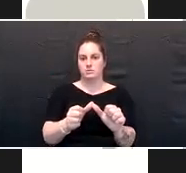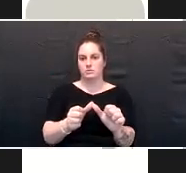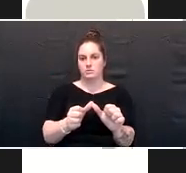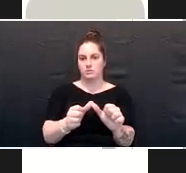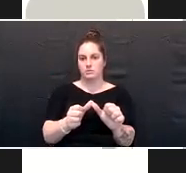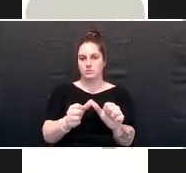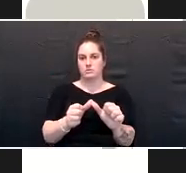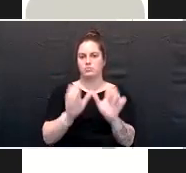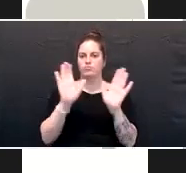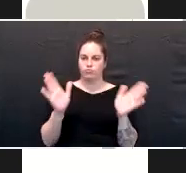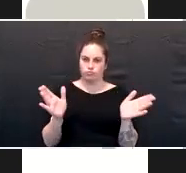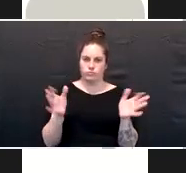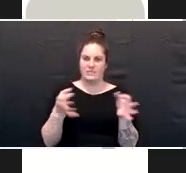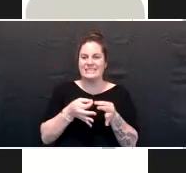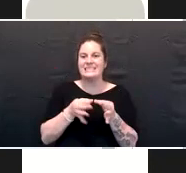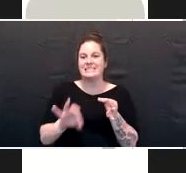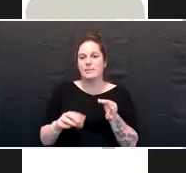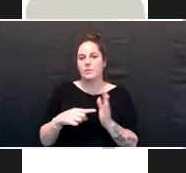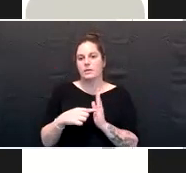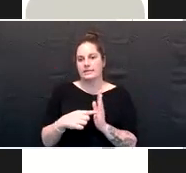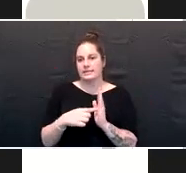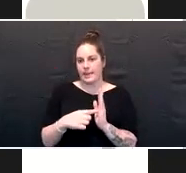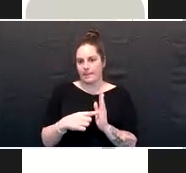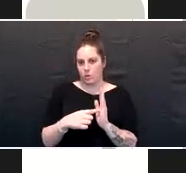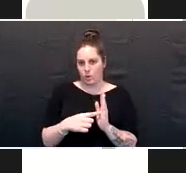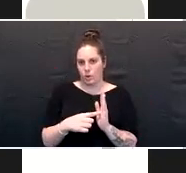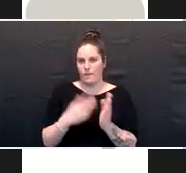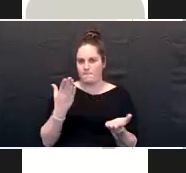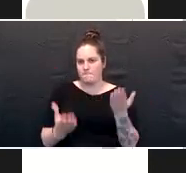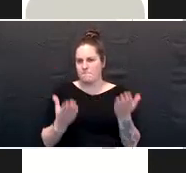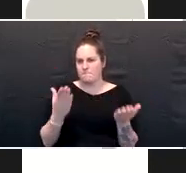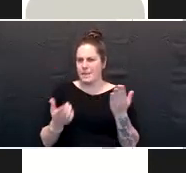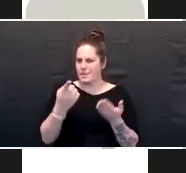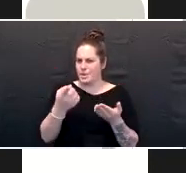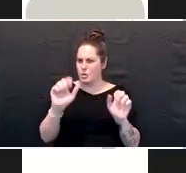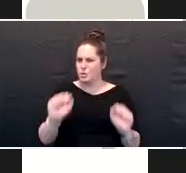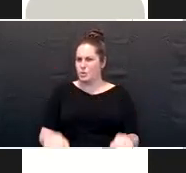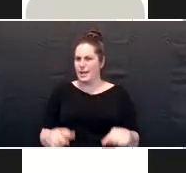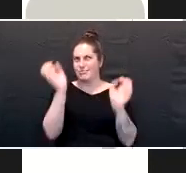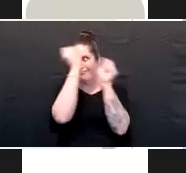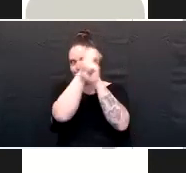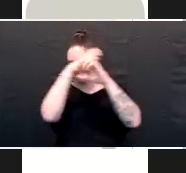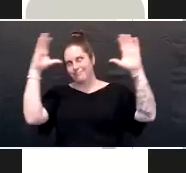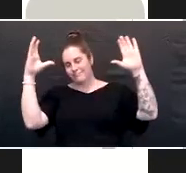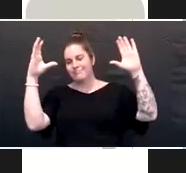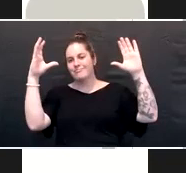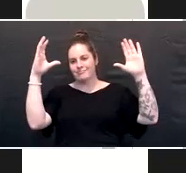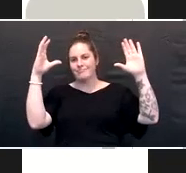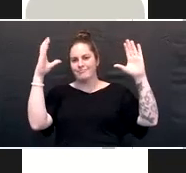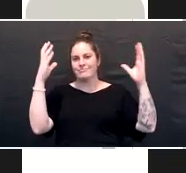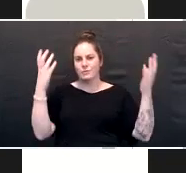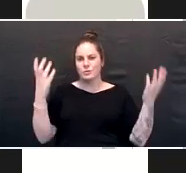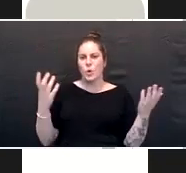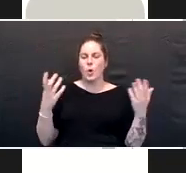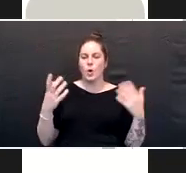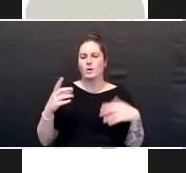So let me give you a simple example that you might be able to relate to, because they talk about the idea of for